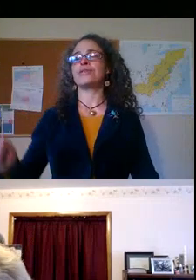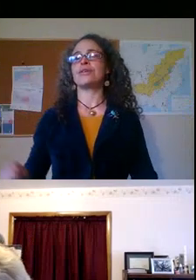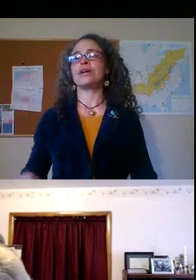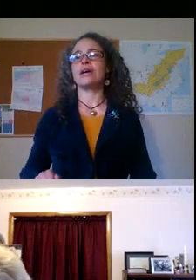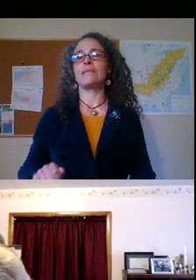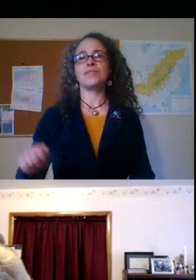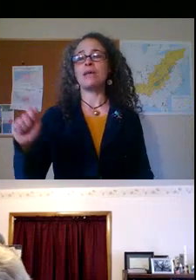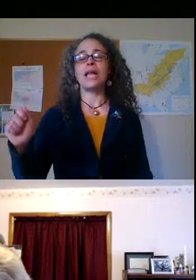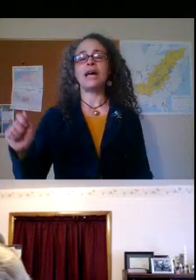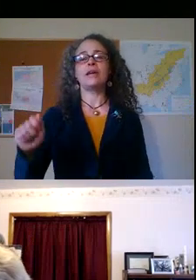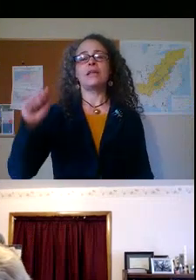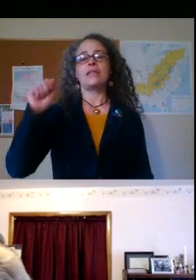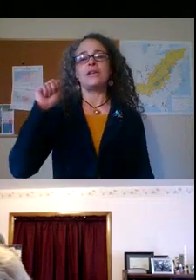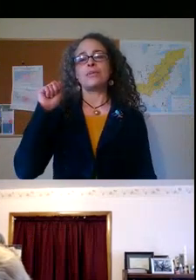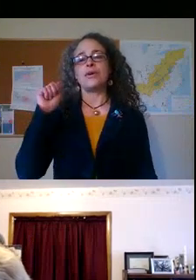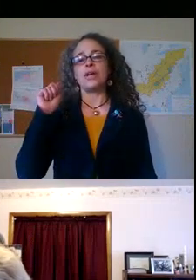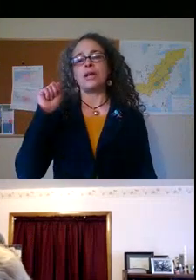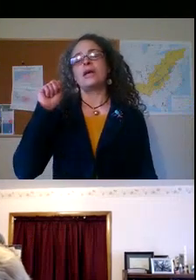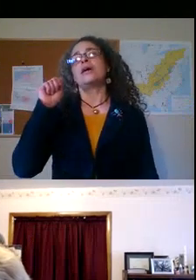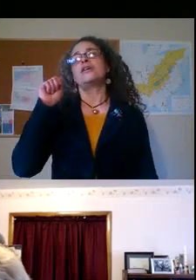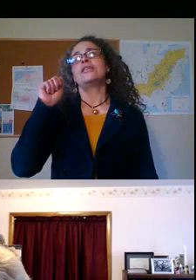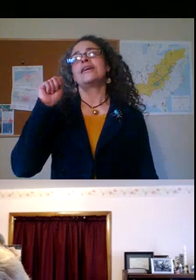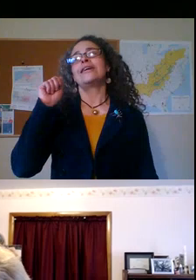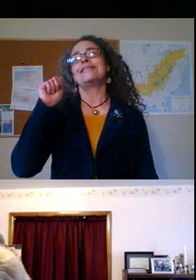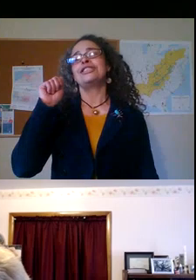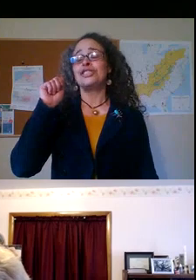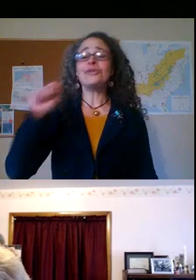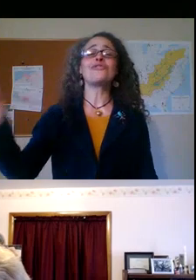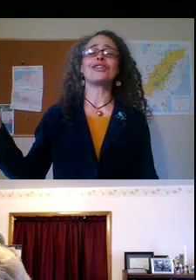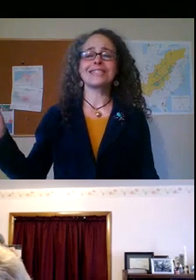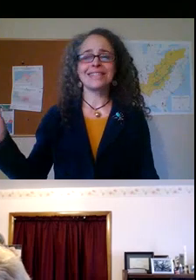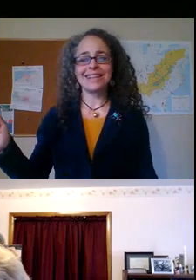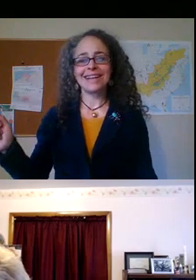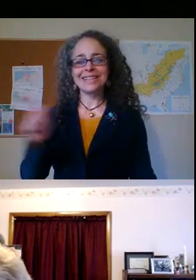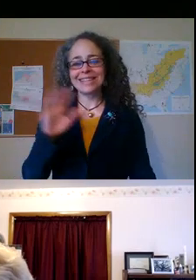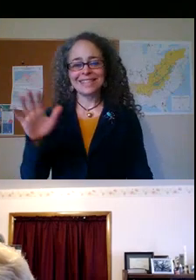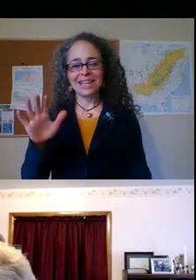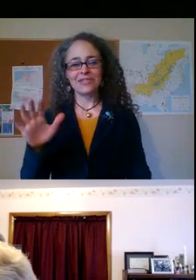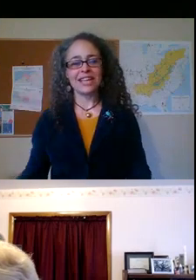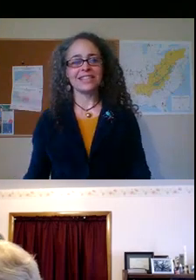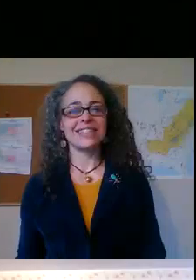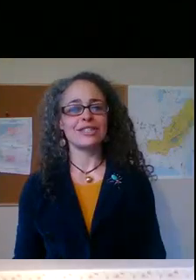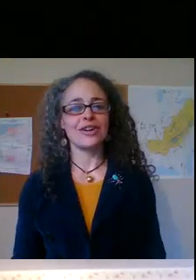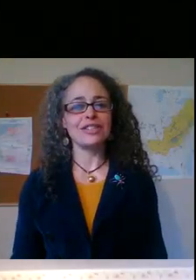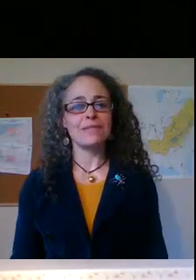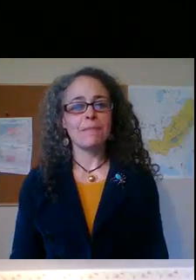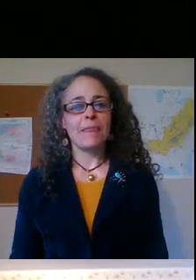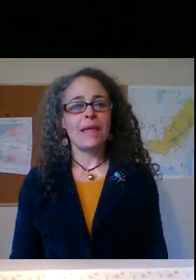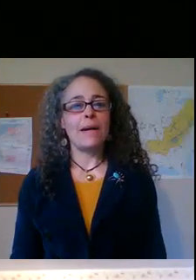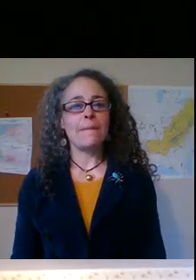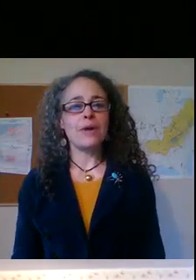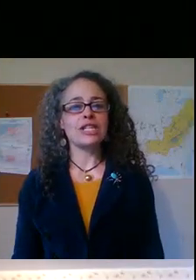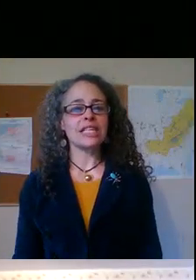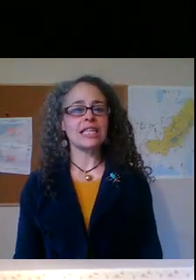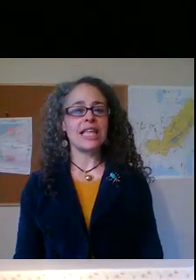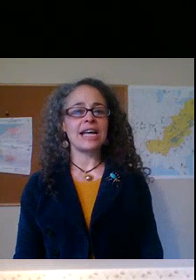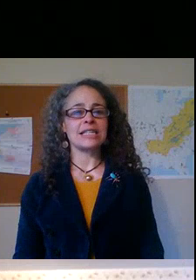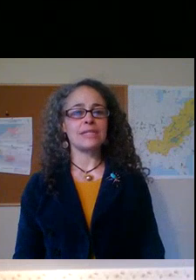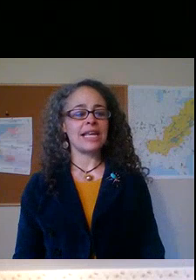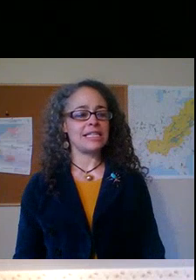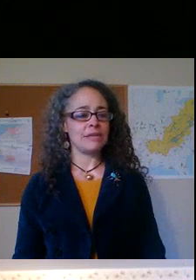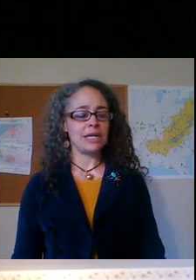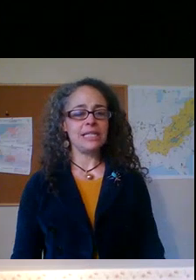you do your timeline that you are putting June 1st as a safe date to start. Projects